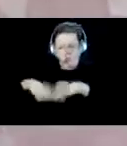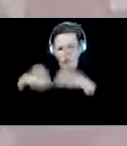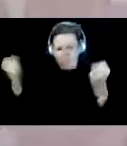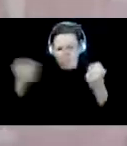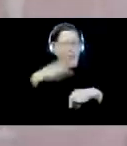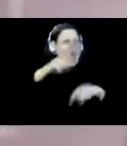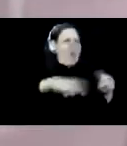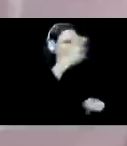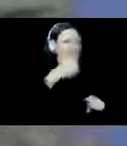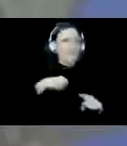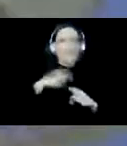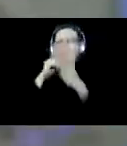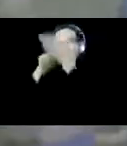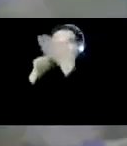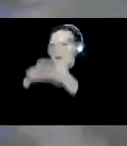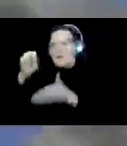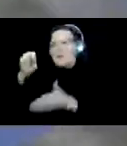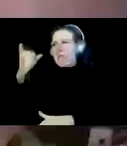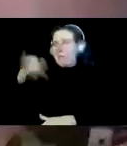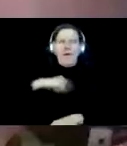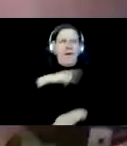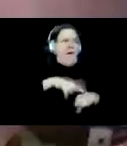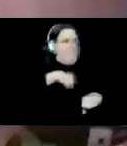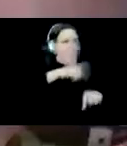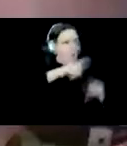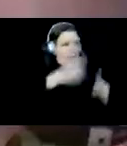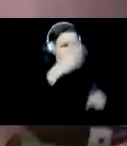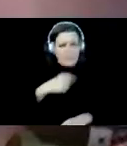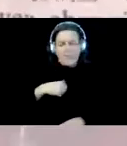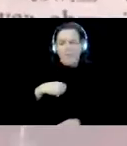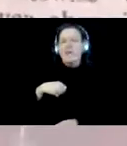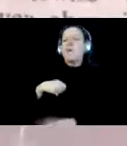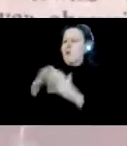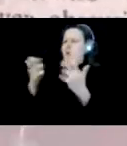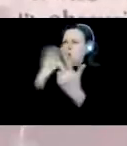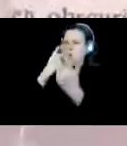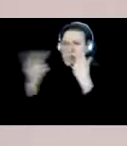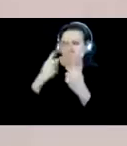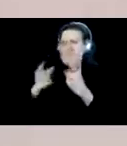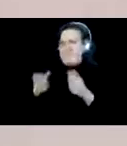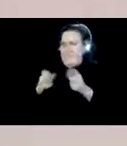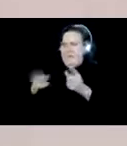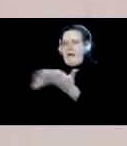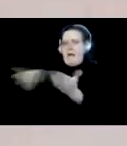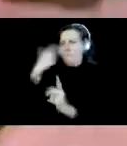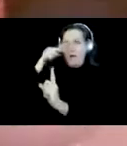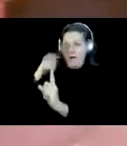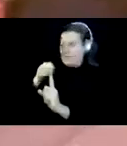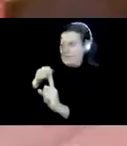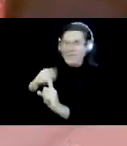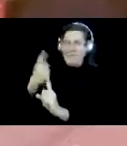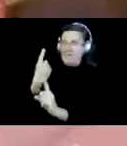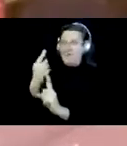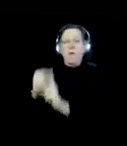There was too much to look at. An impulse to buy because this object truly is one of a kind. The inalienable object, Picasso or a